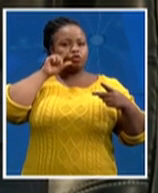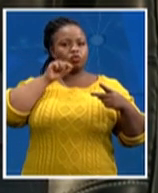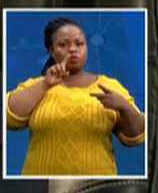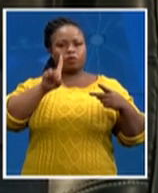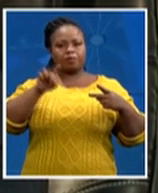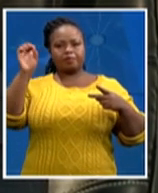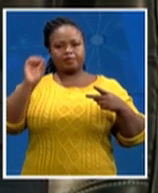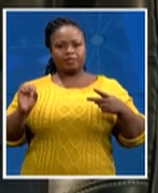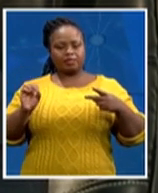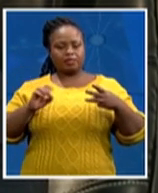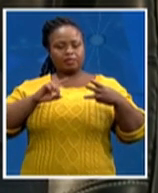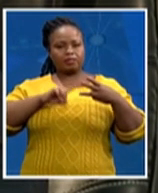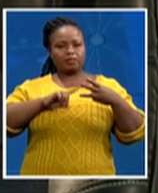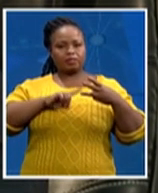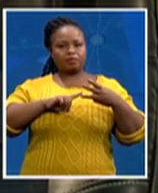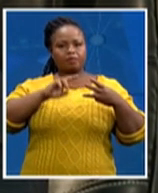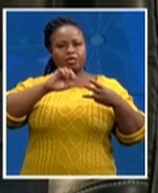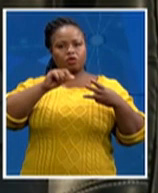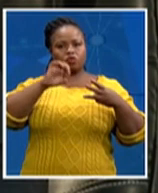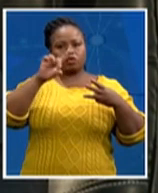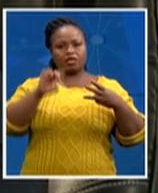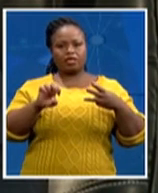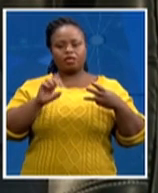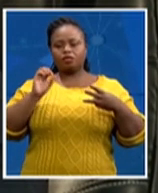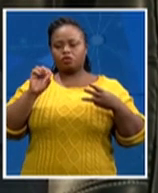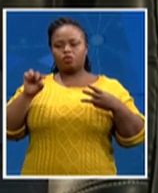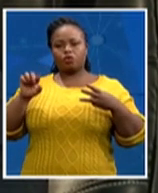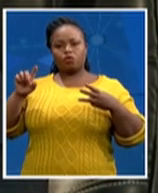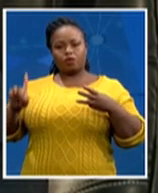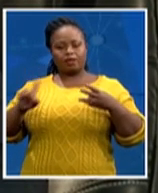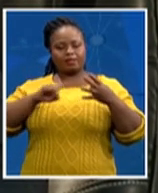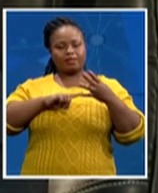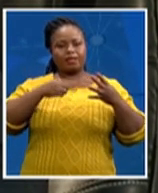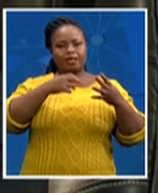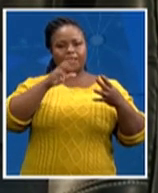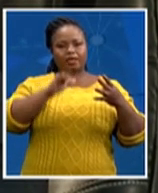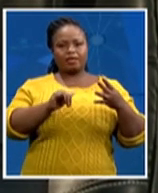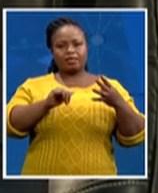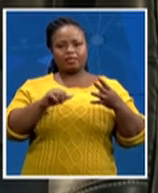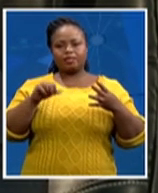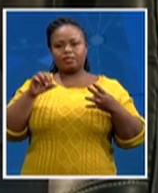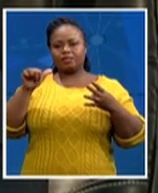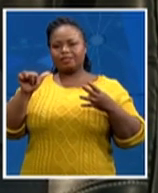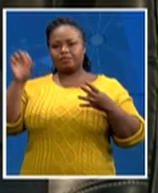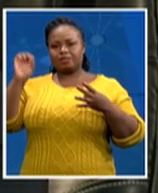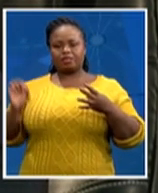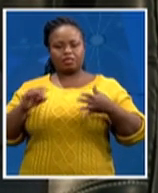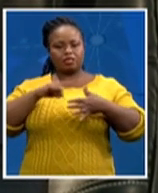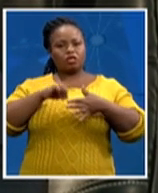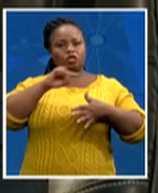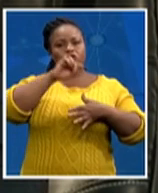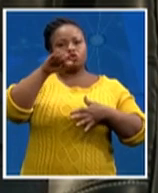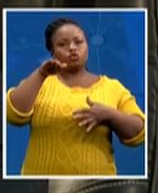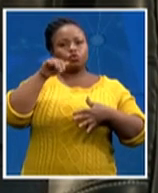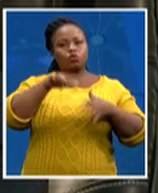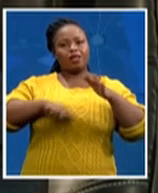Mkhanyakude 0.1%, Hirikwala 6%, Zululand 4%, Umzinyathi